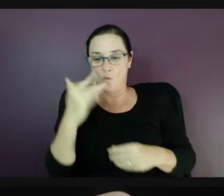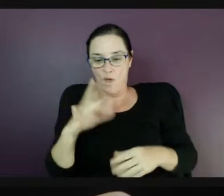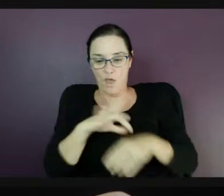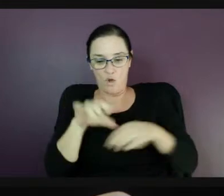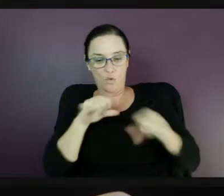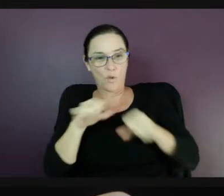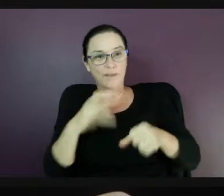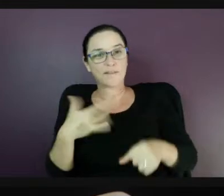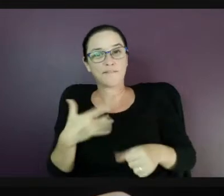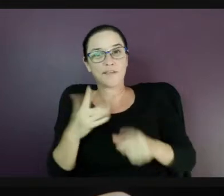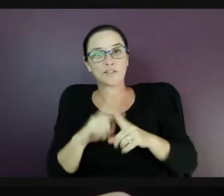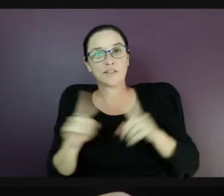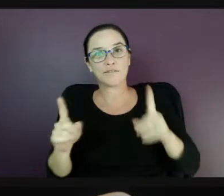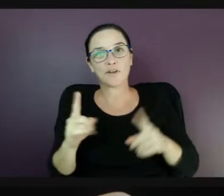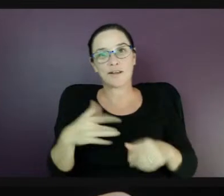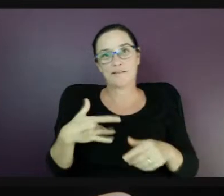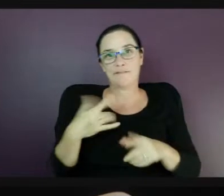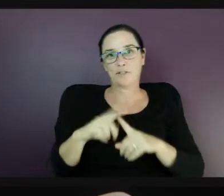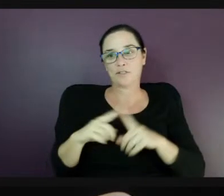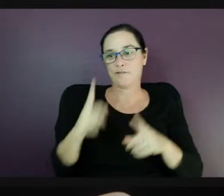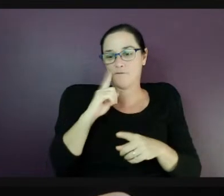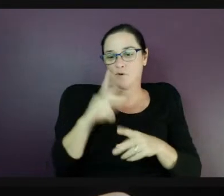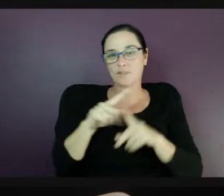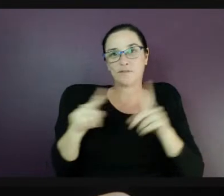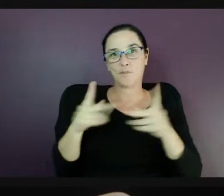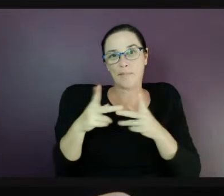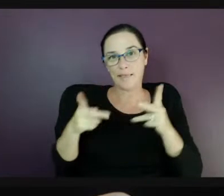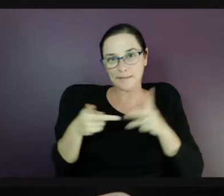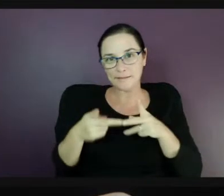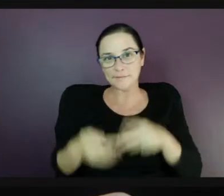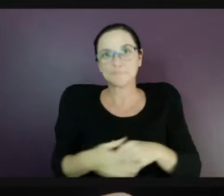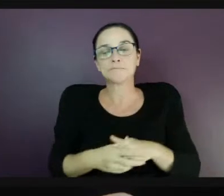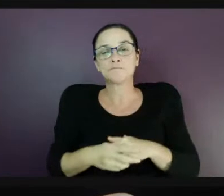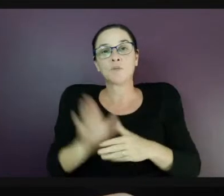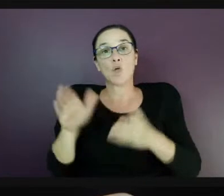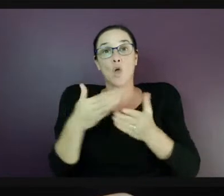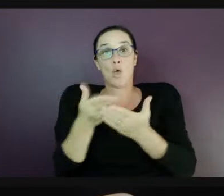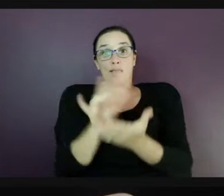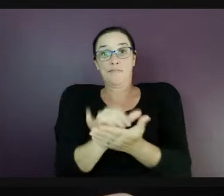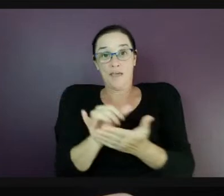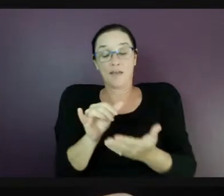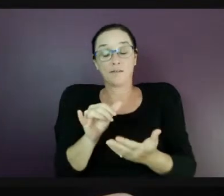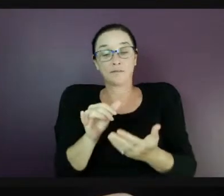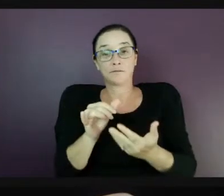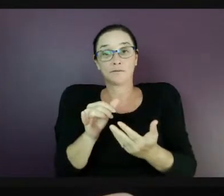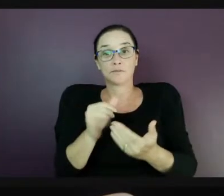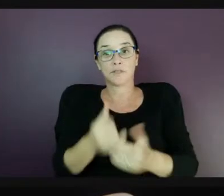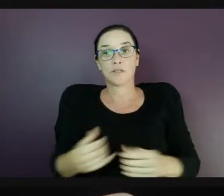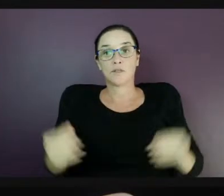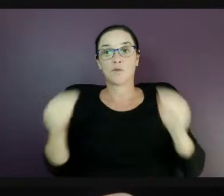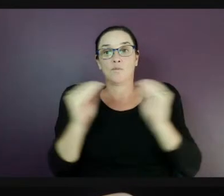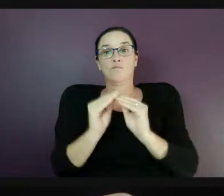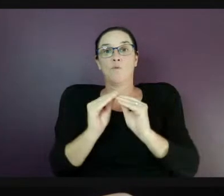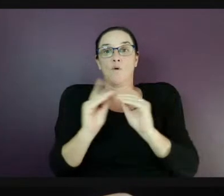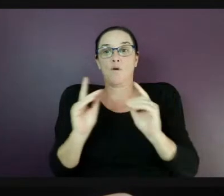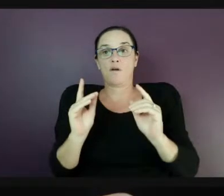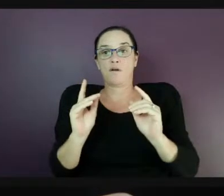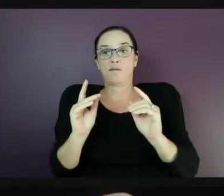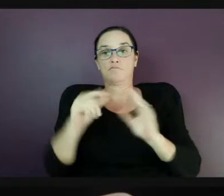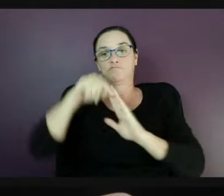people feel them differently in different places. All of that is just more complexity